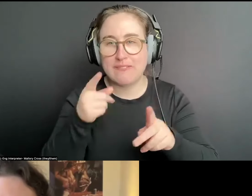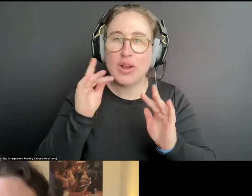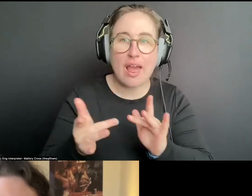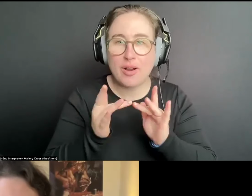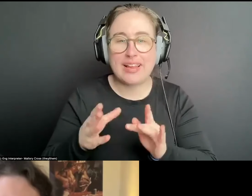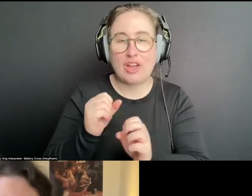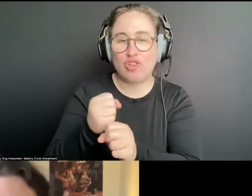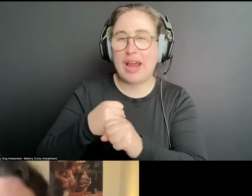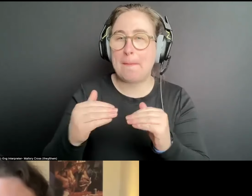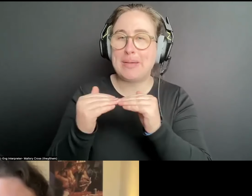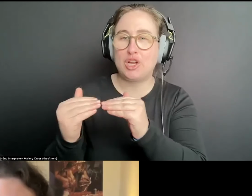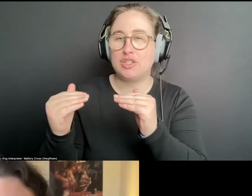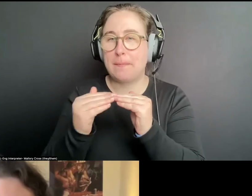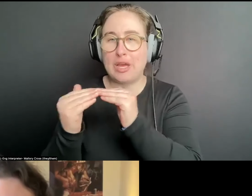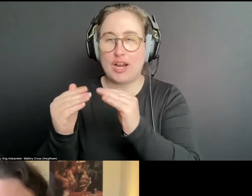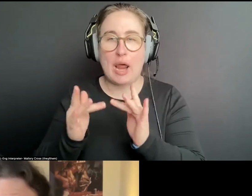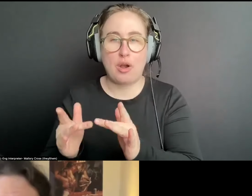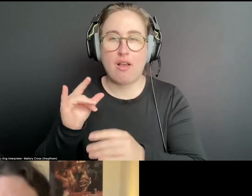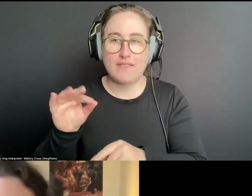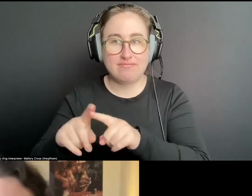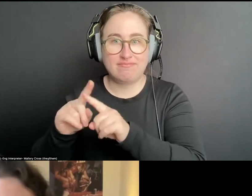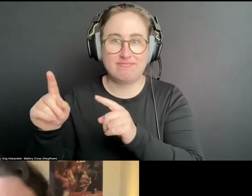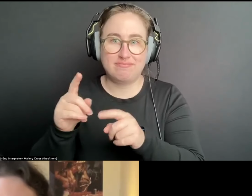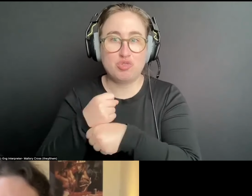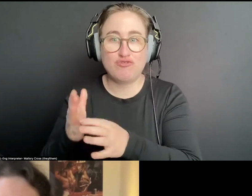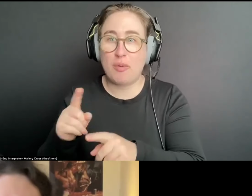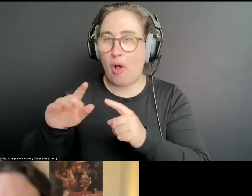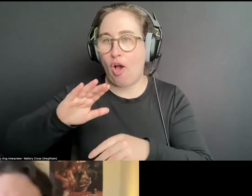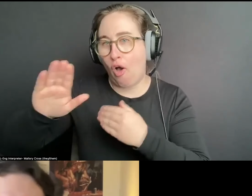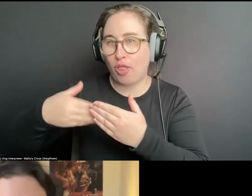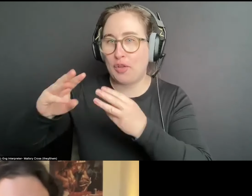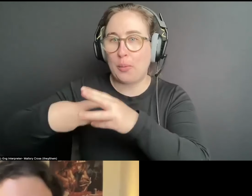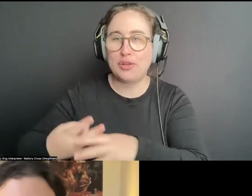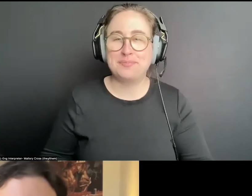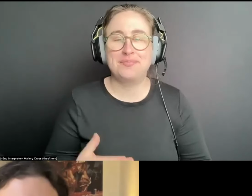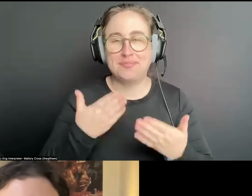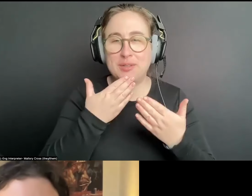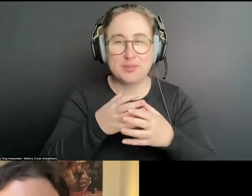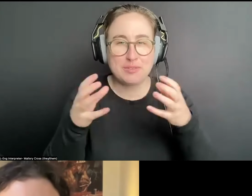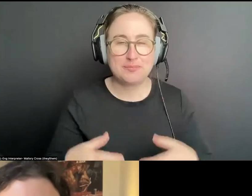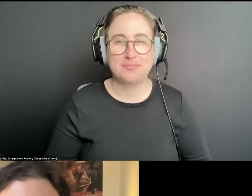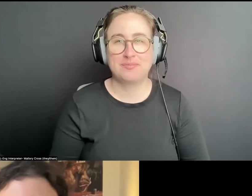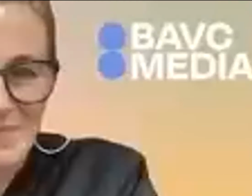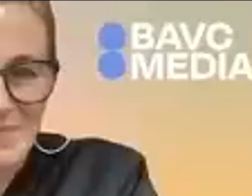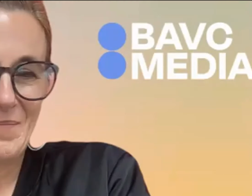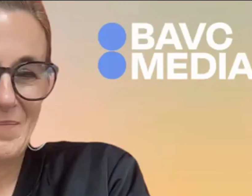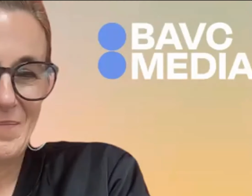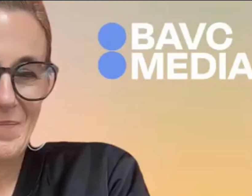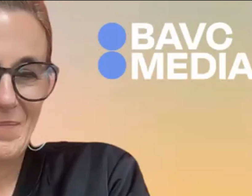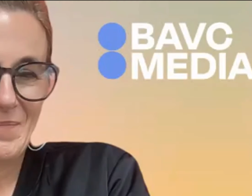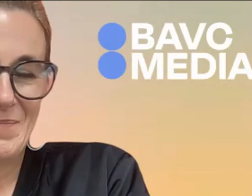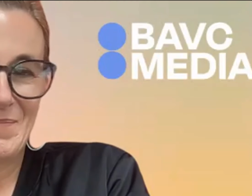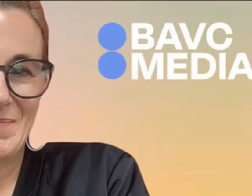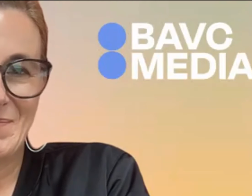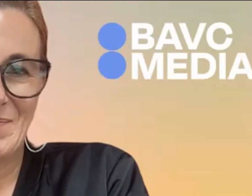create a peer-to-peer network of producers from all over the world. Thank you so much. Thank you so much. That sounds very